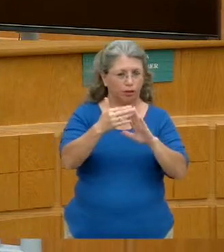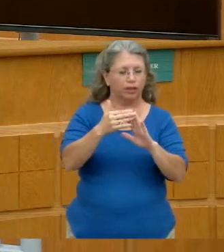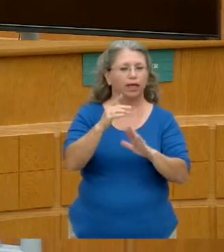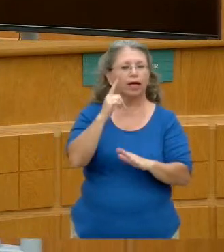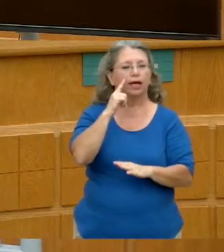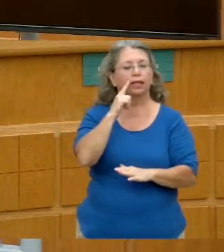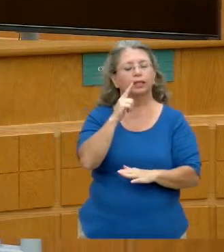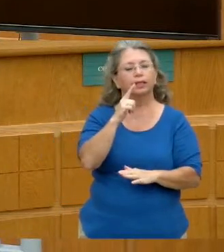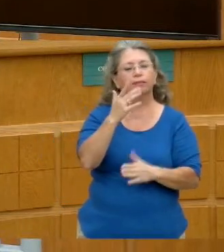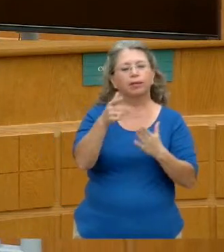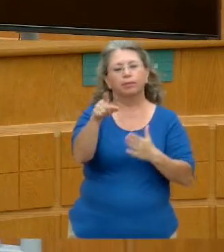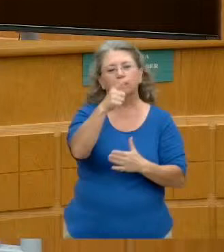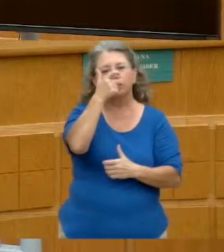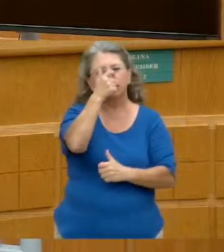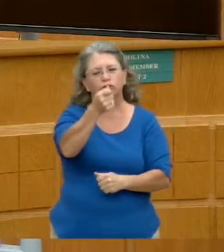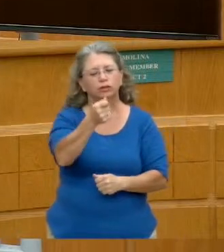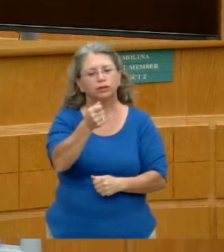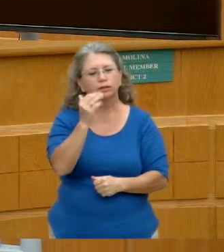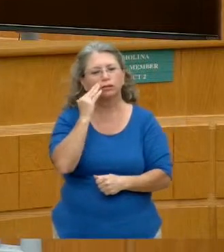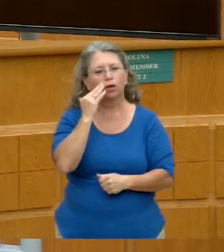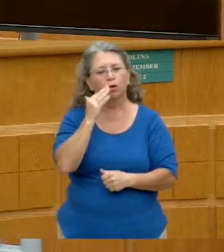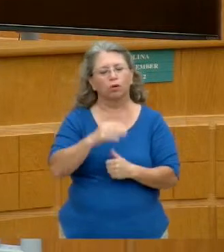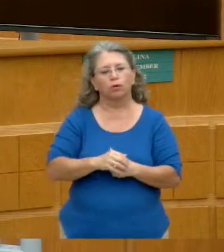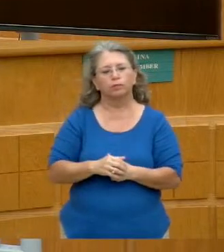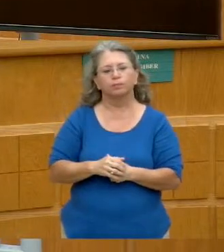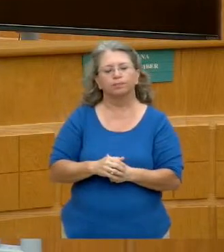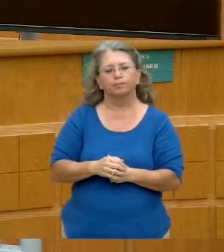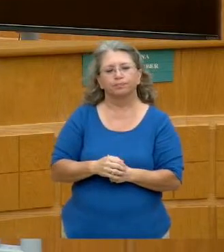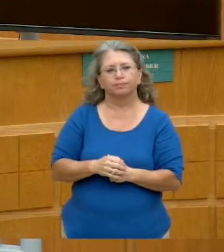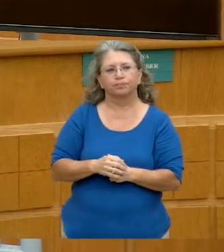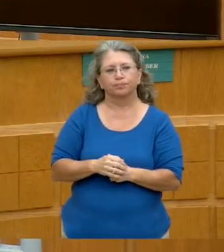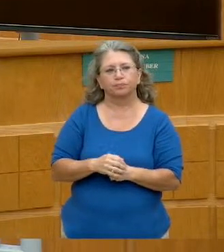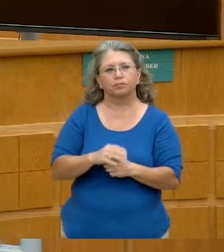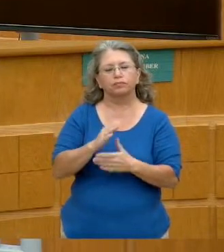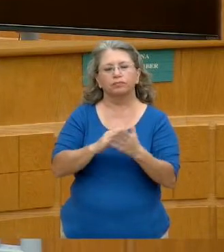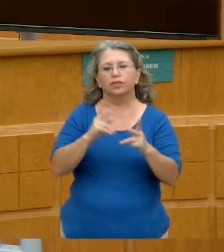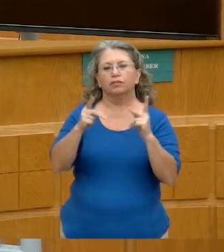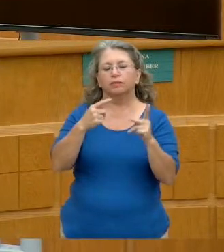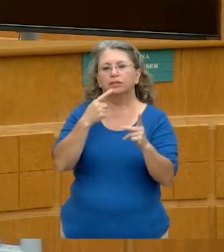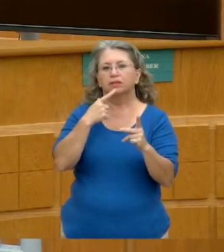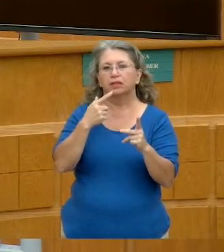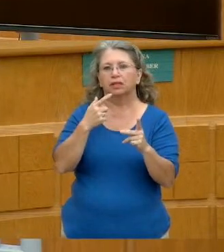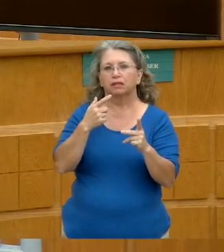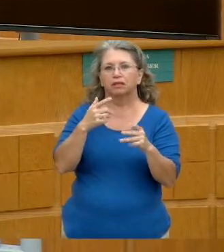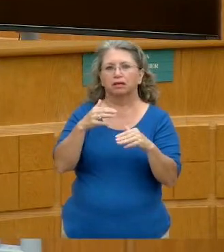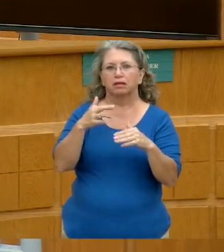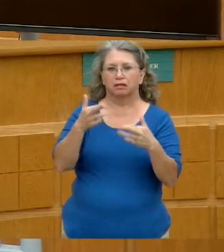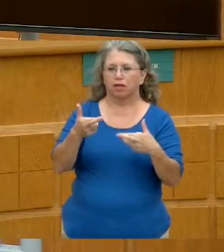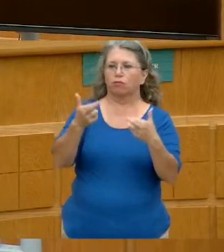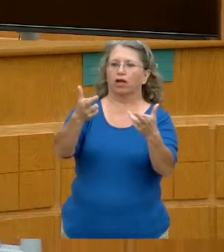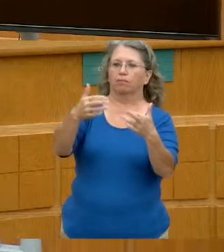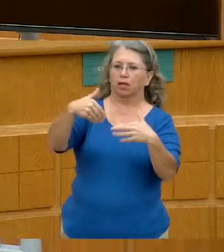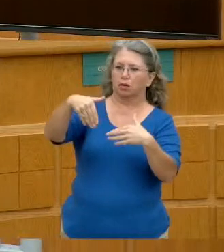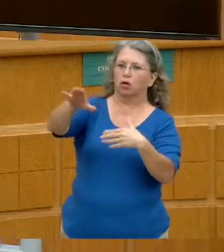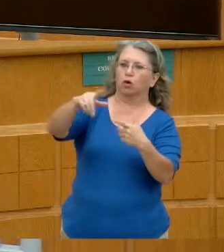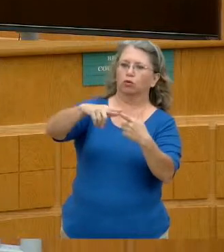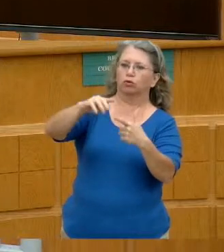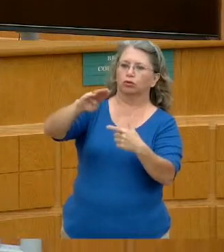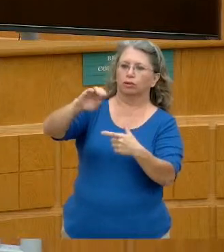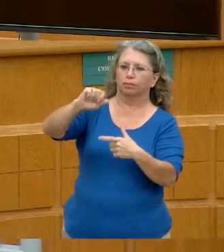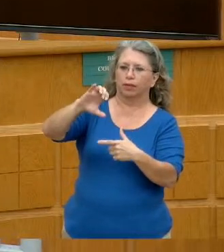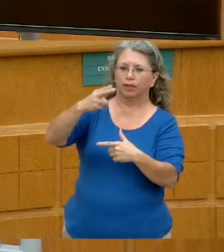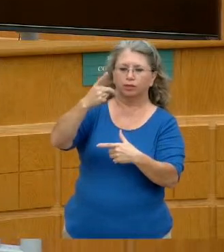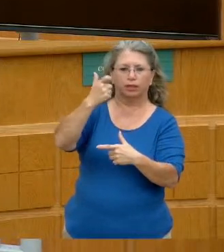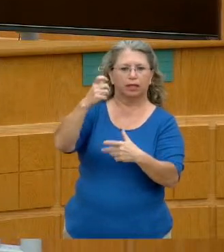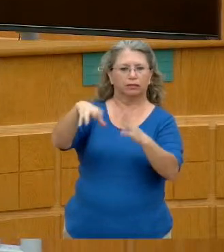that would be of interest to you is that some people are saying, well, you know, they recommend going to the beaches because it's sunny and it breezes. That's